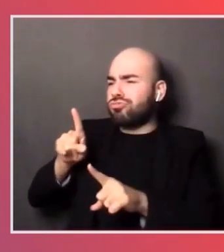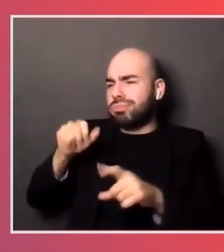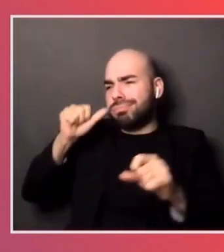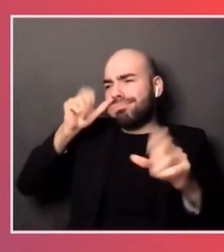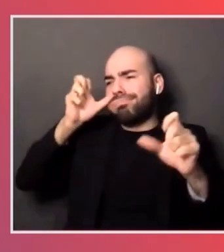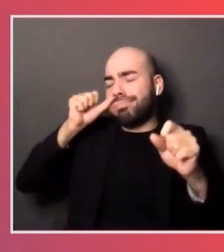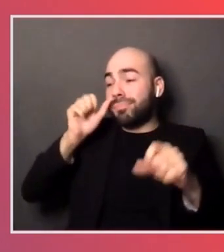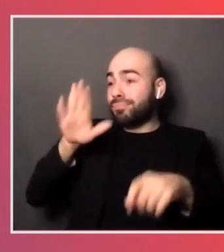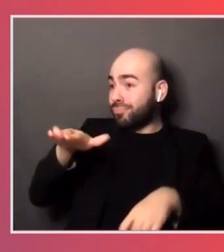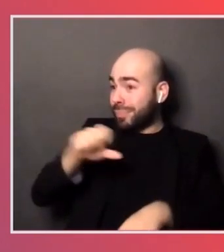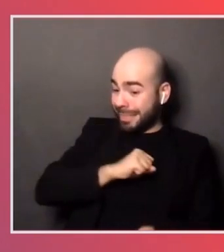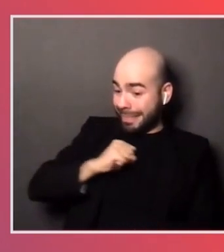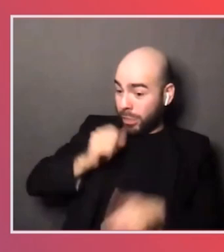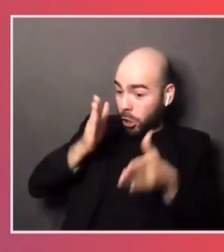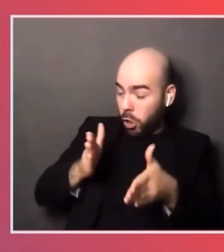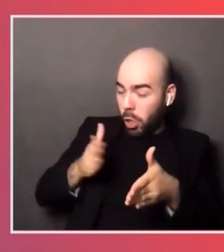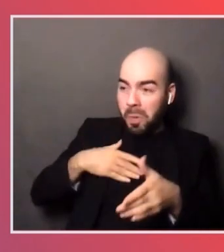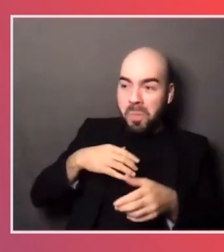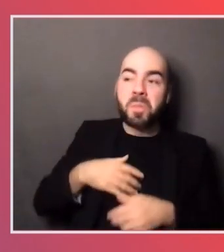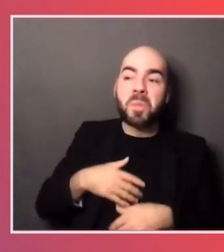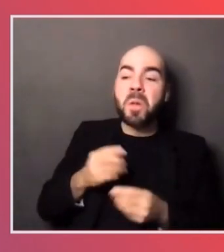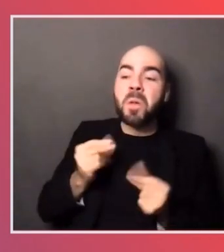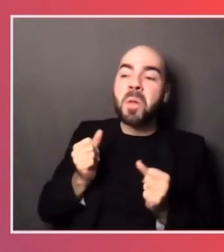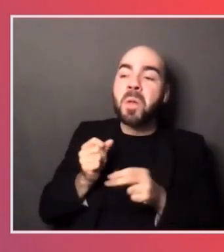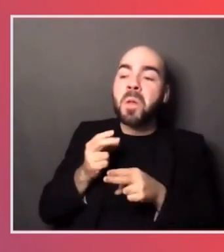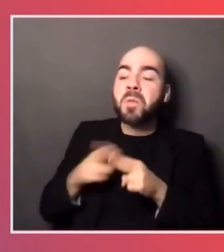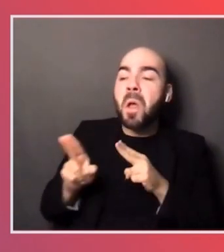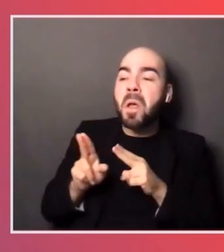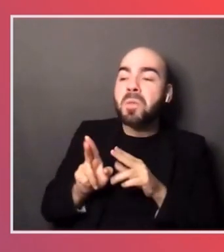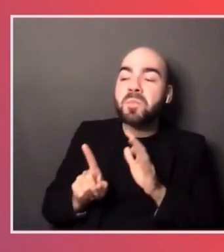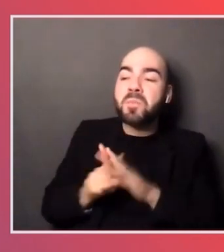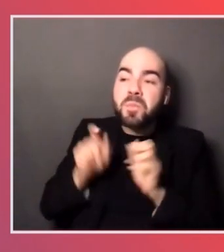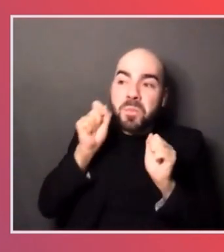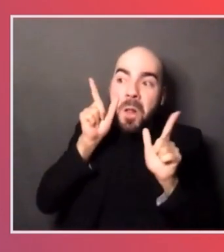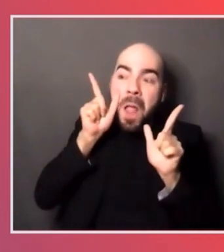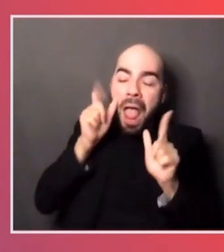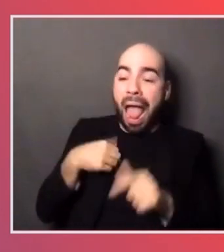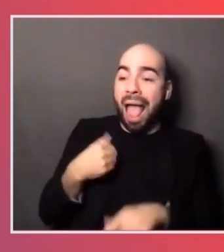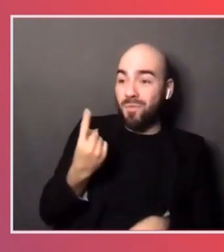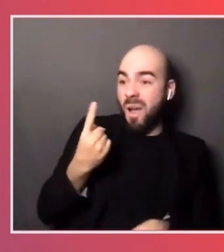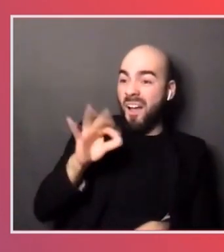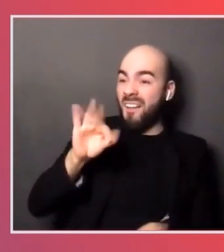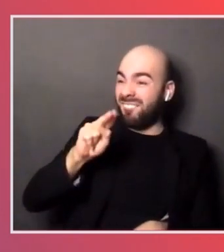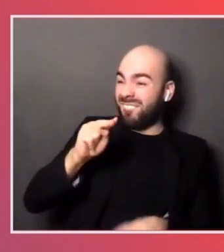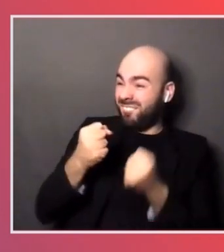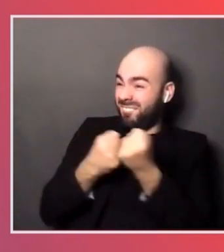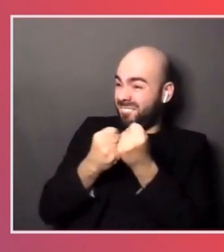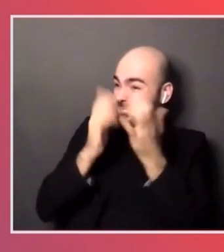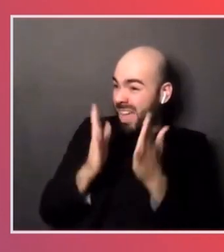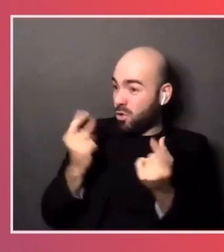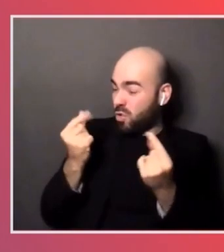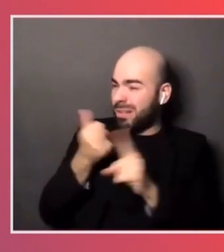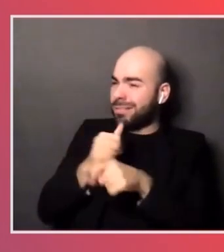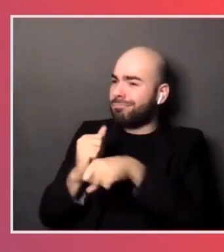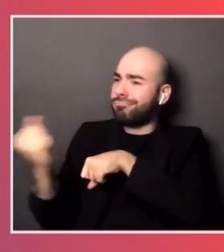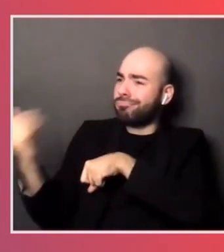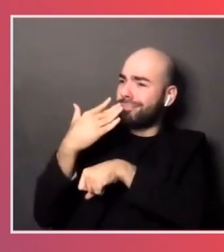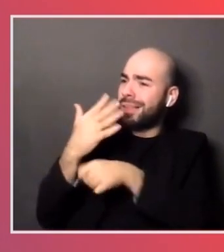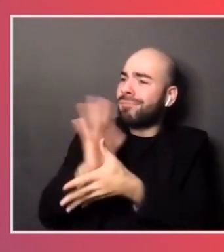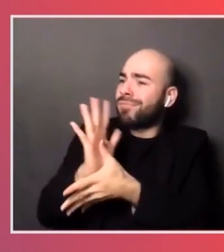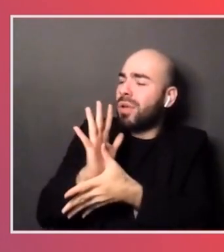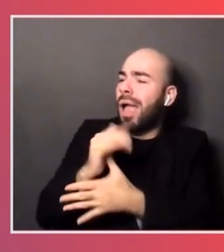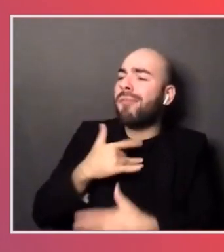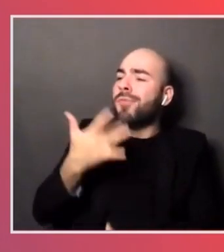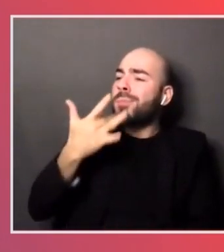fan who actually sent in a video with a birthday message just for you. So here's